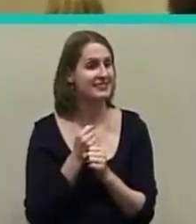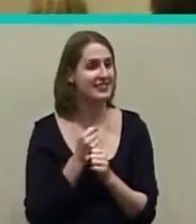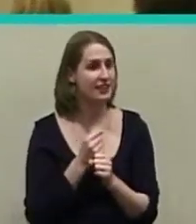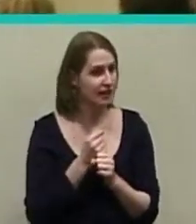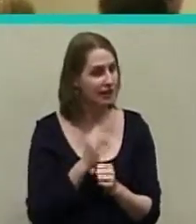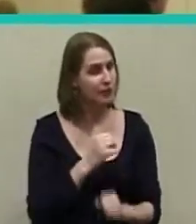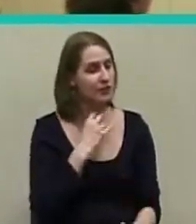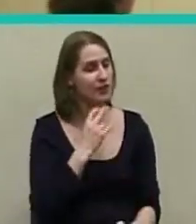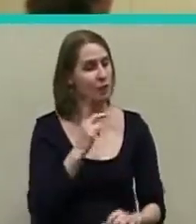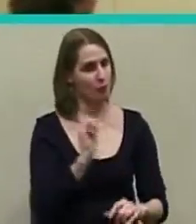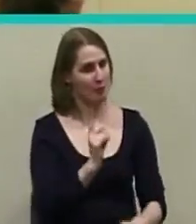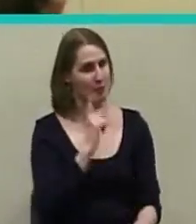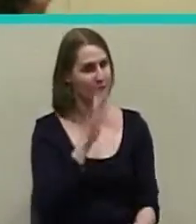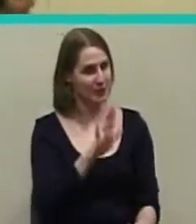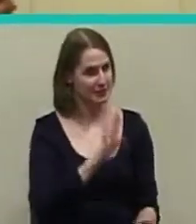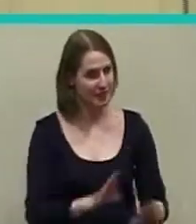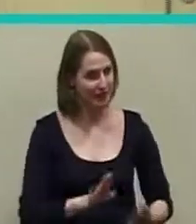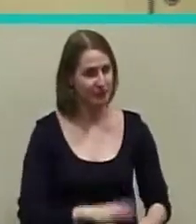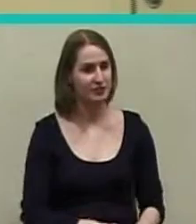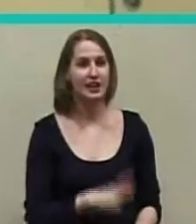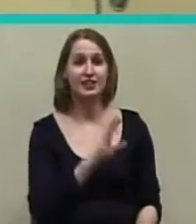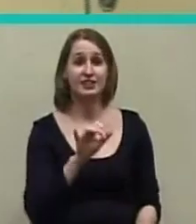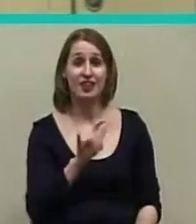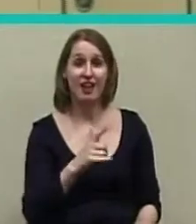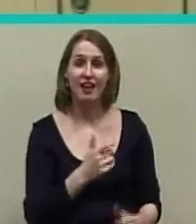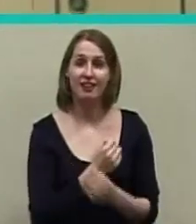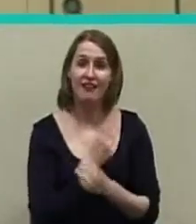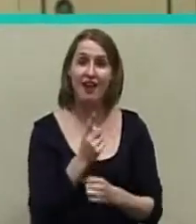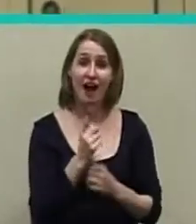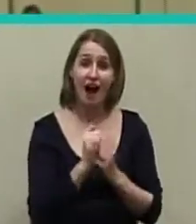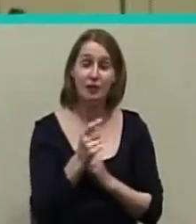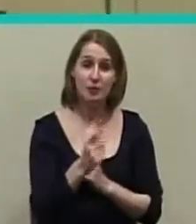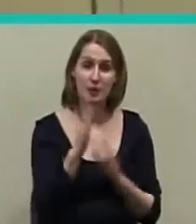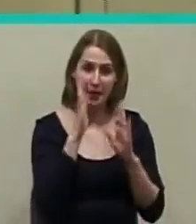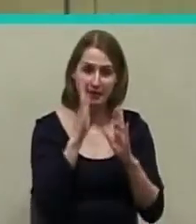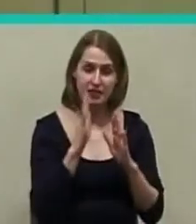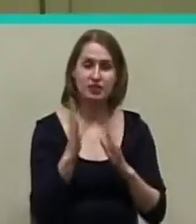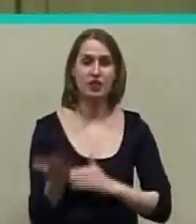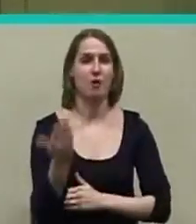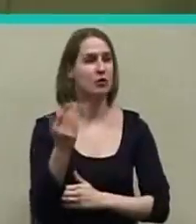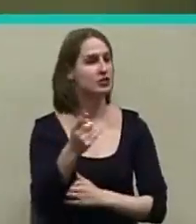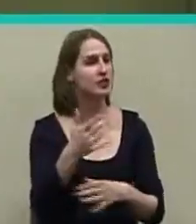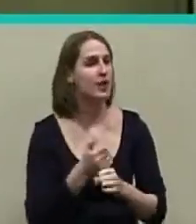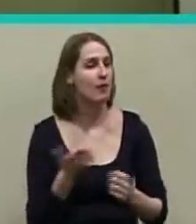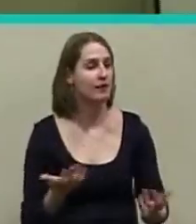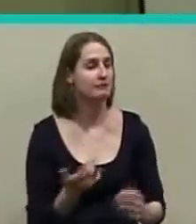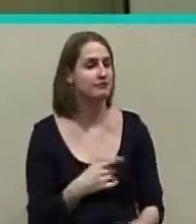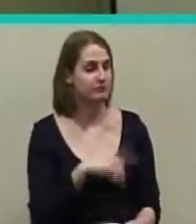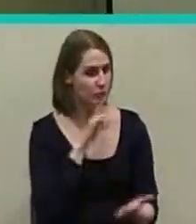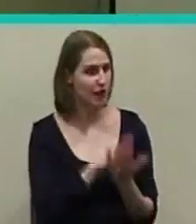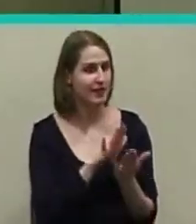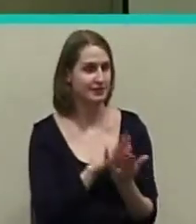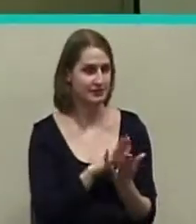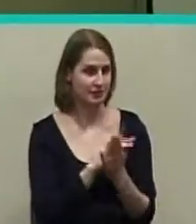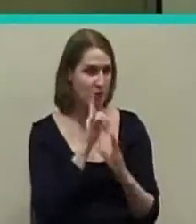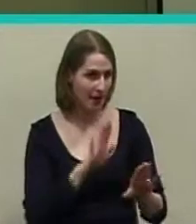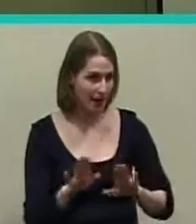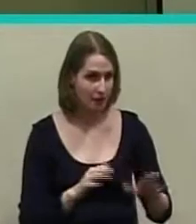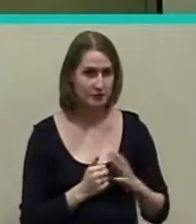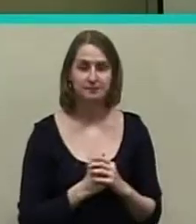Verbal reprimand for his behavior. Jill, I love the way you've been paying attention all morning. What'd Jill get? Praise for